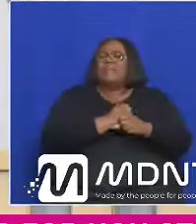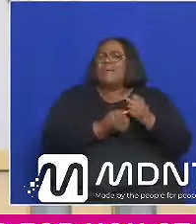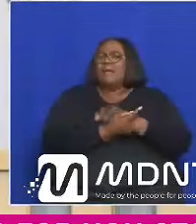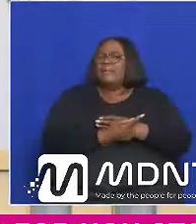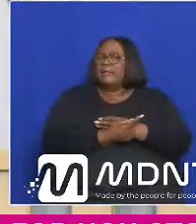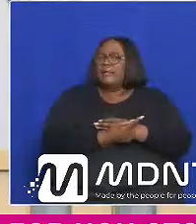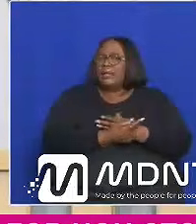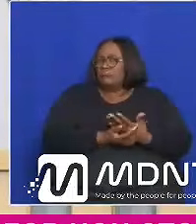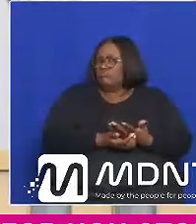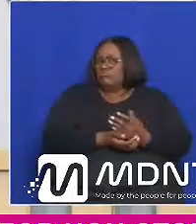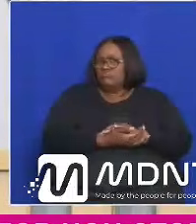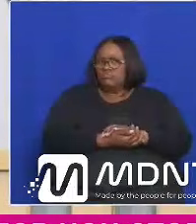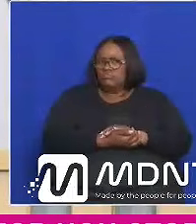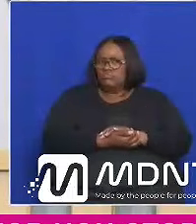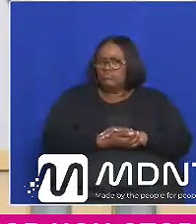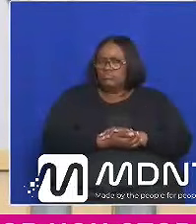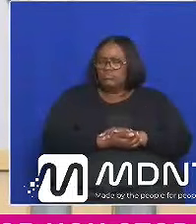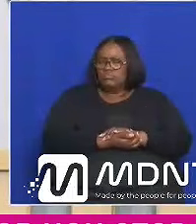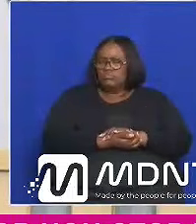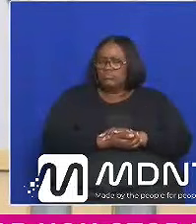Okay, Commissioner,